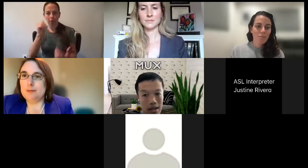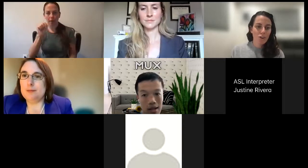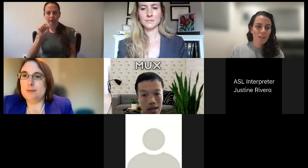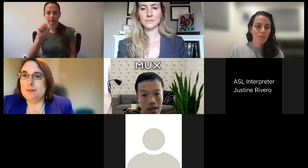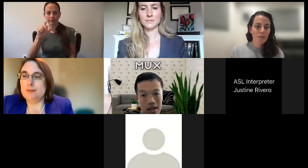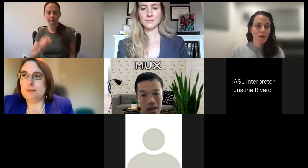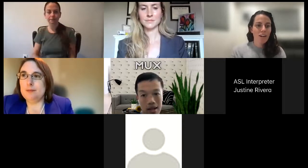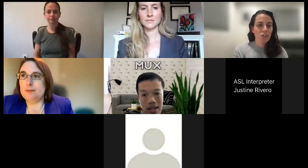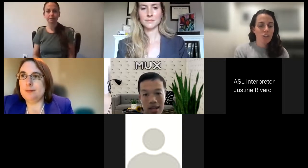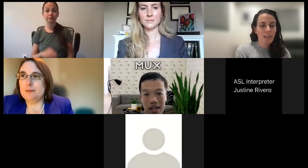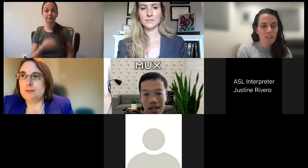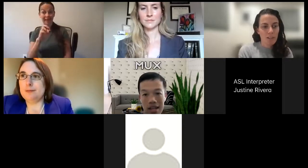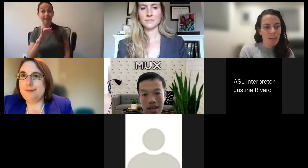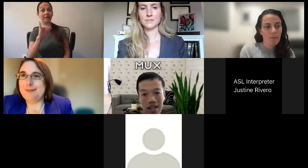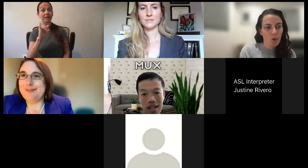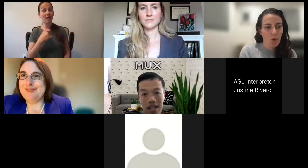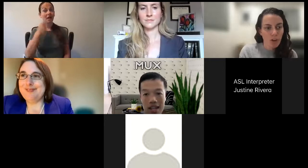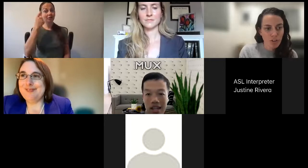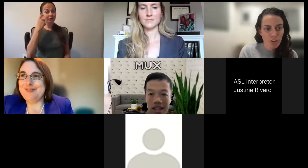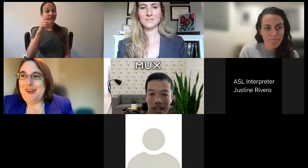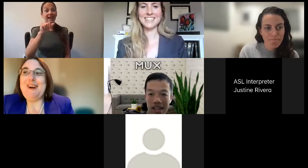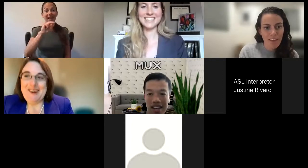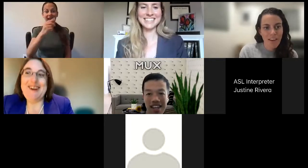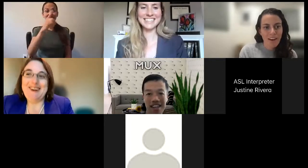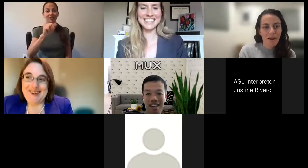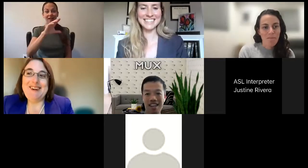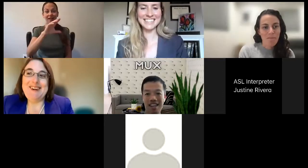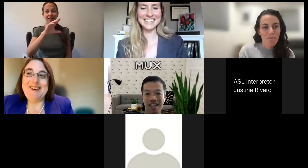I am starting to understand why Angela and Ashley became lawyers.